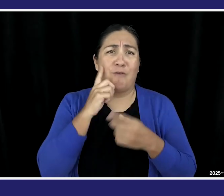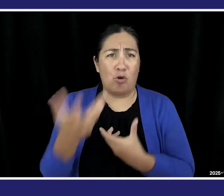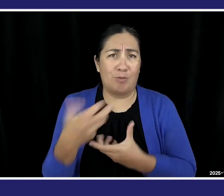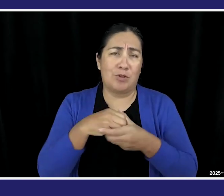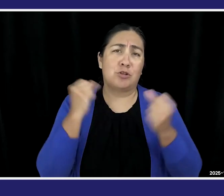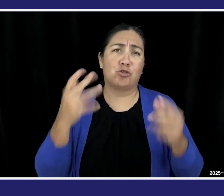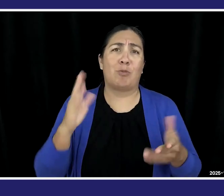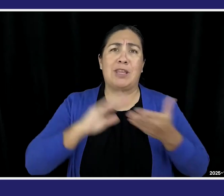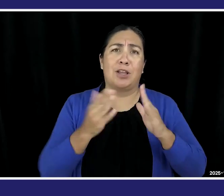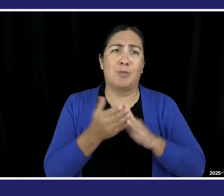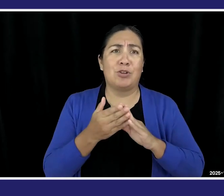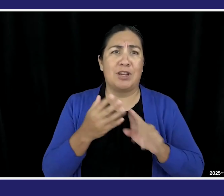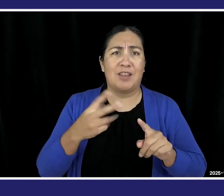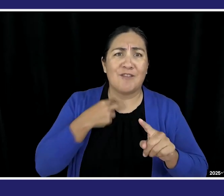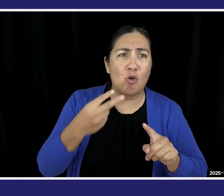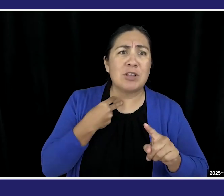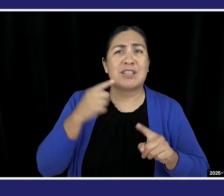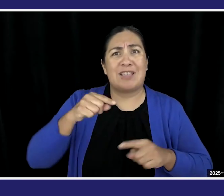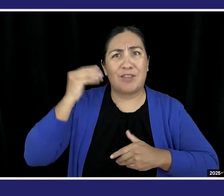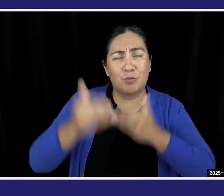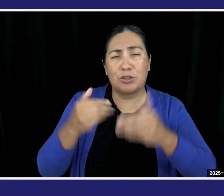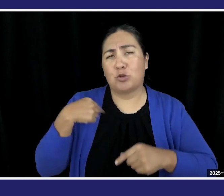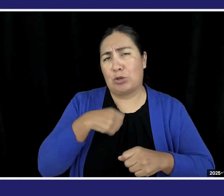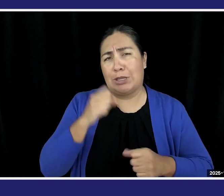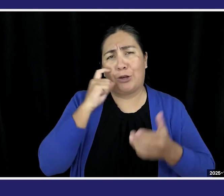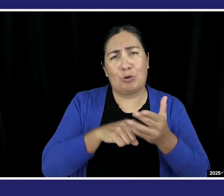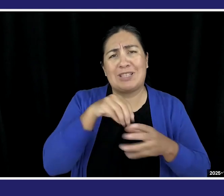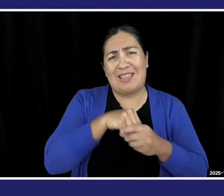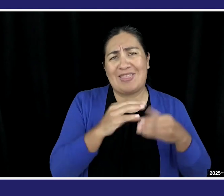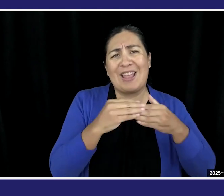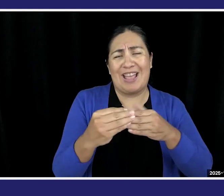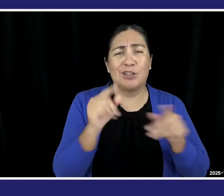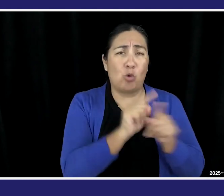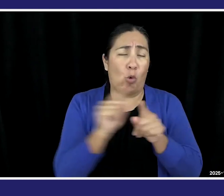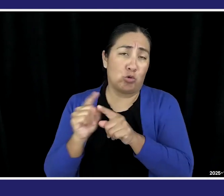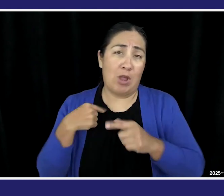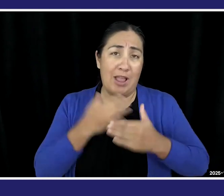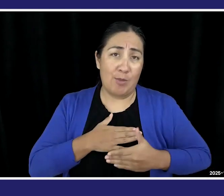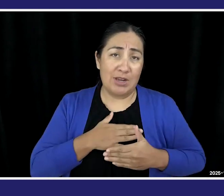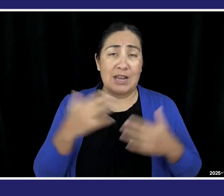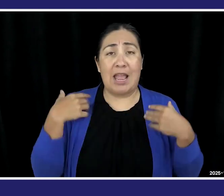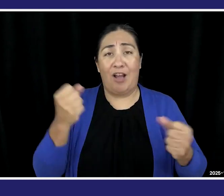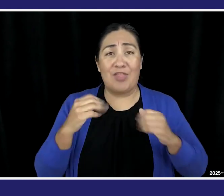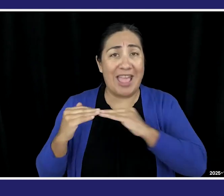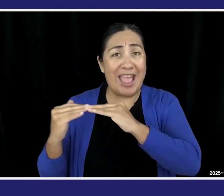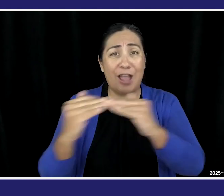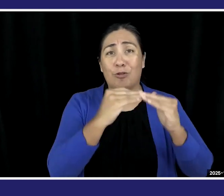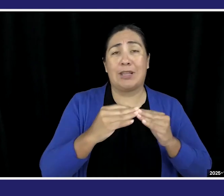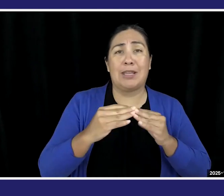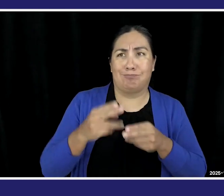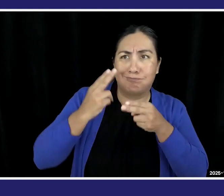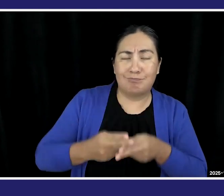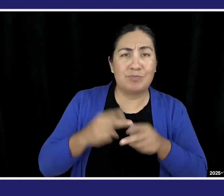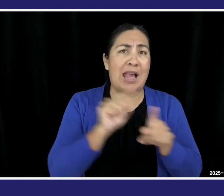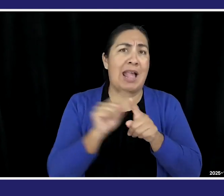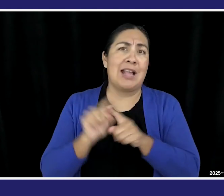this process, and we can see it in the guidance. I also really appreciate health equity being stated as